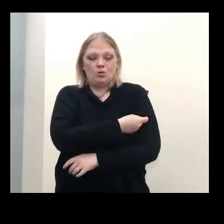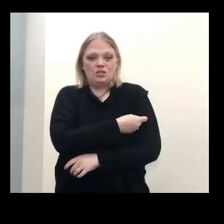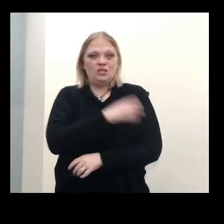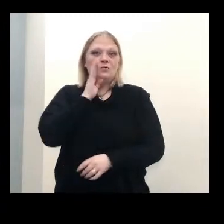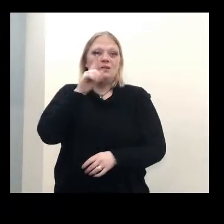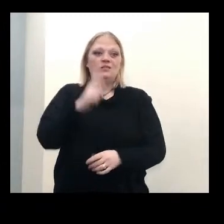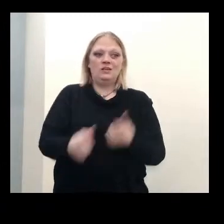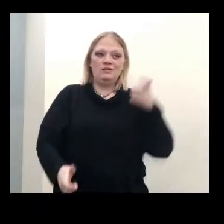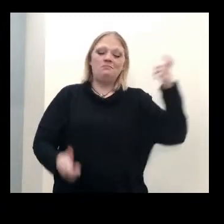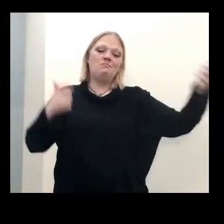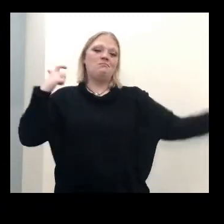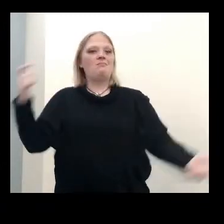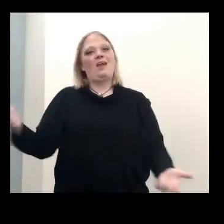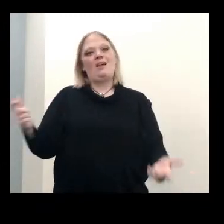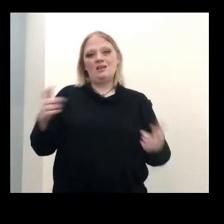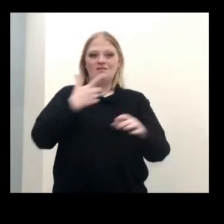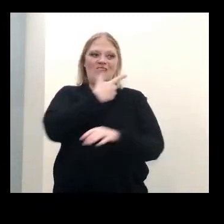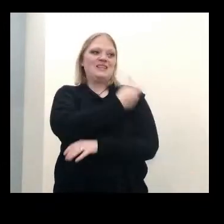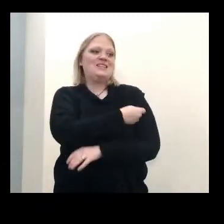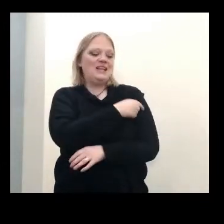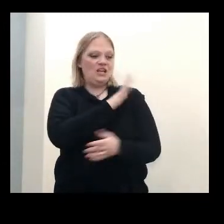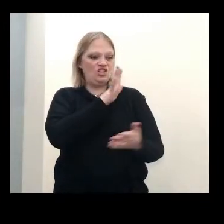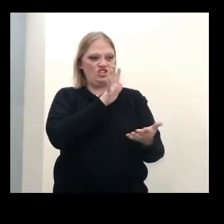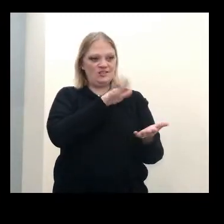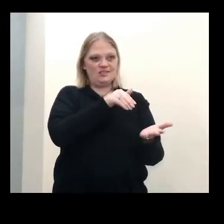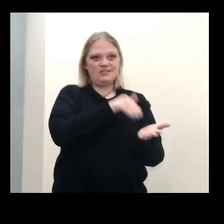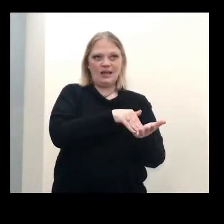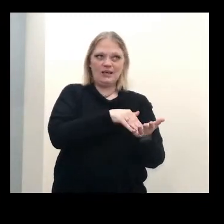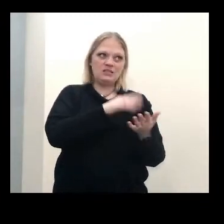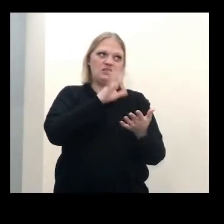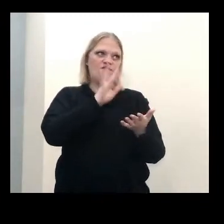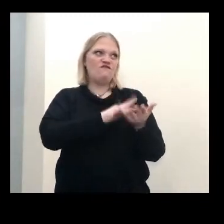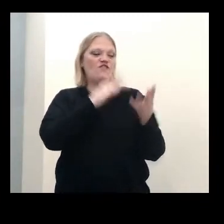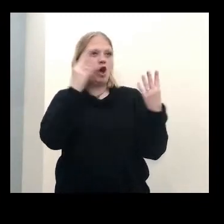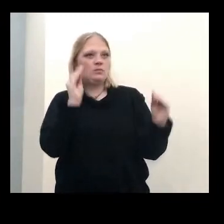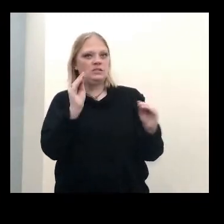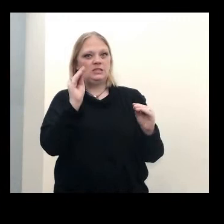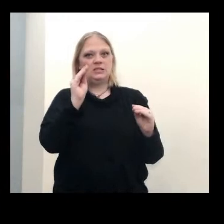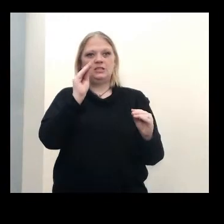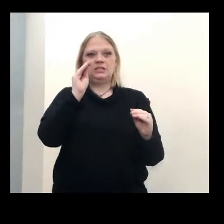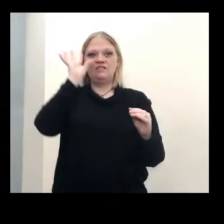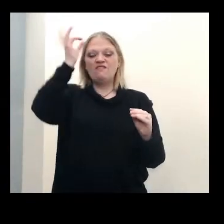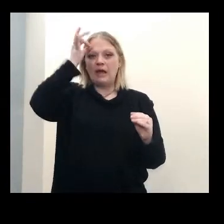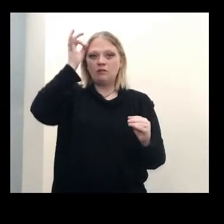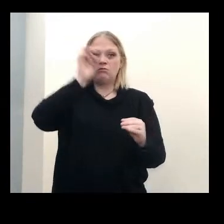need mass vaccination sites, pharmacies, federally qualified health centers,